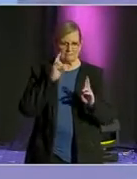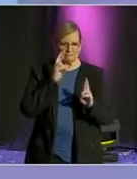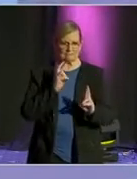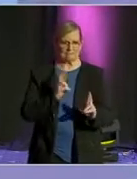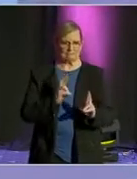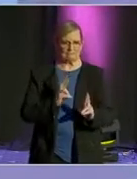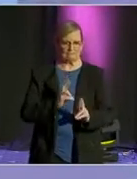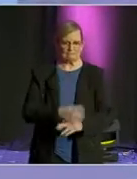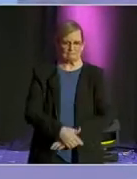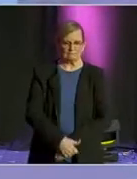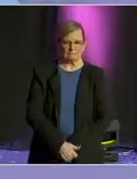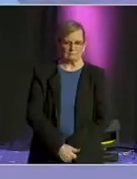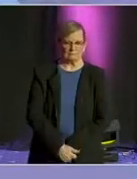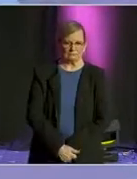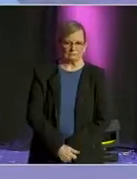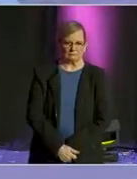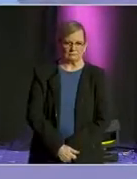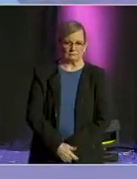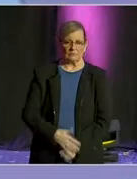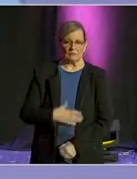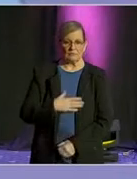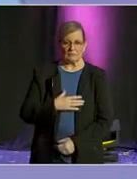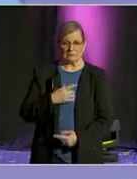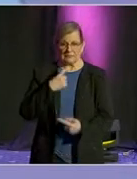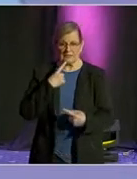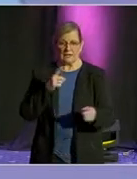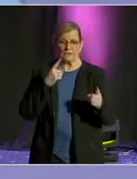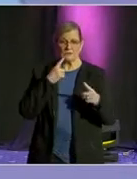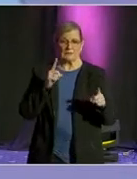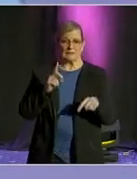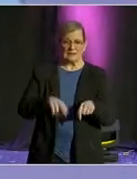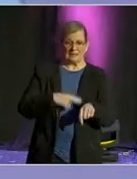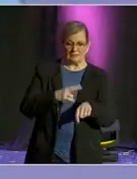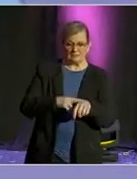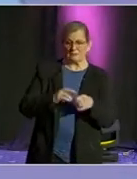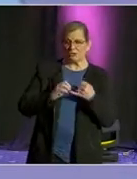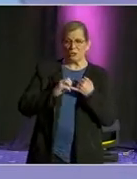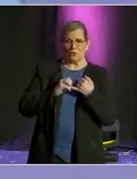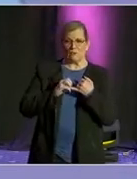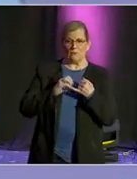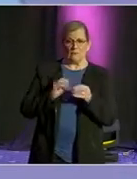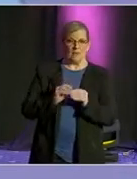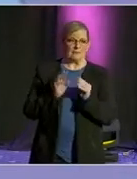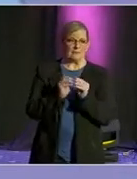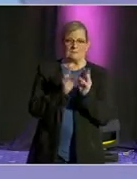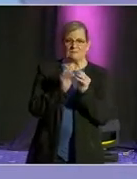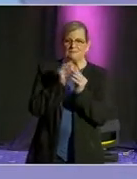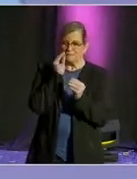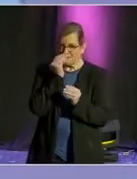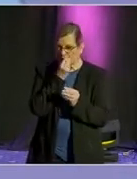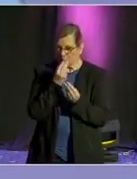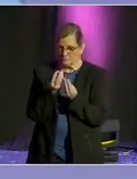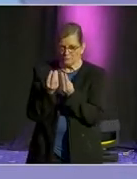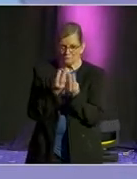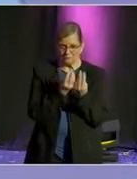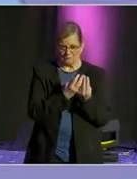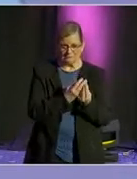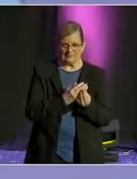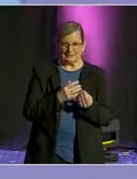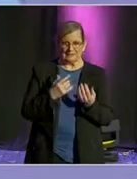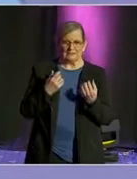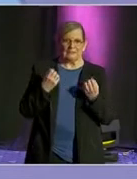We are here to announce today that the National Cherry Blossom Festival will once again launch the city's much anticipated